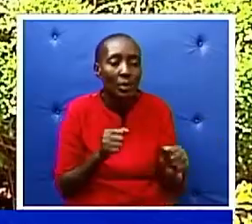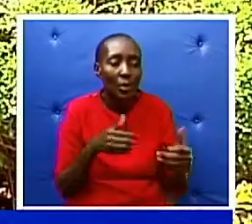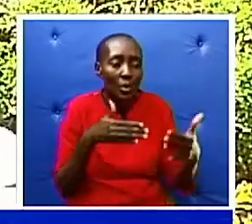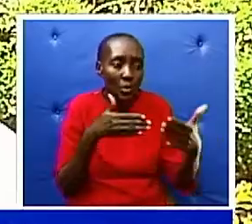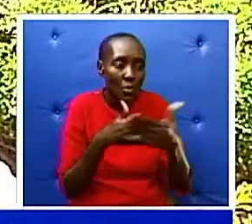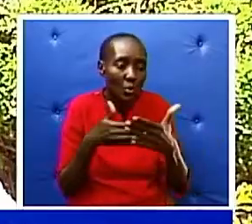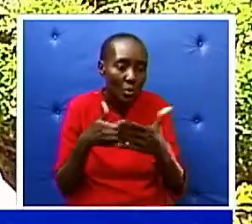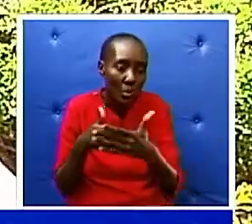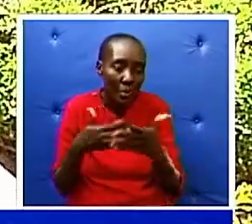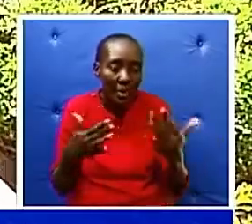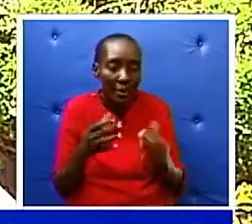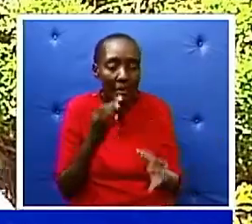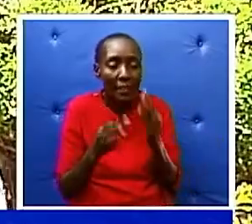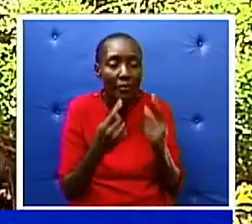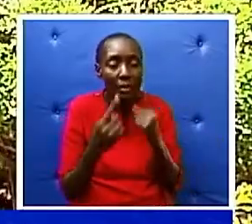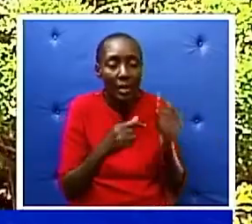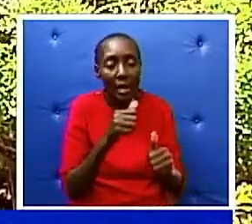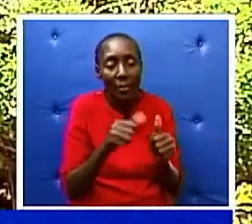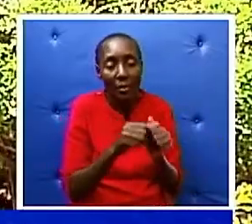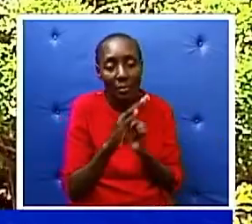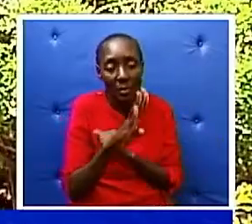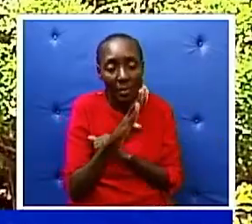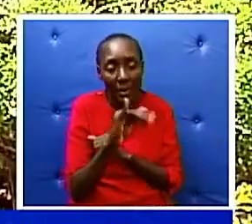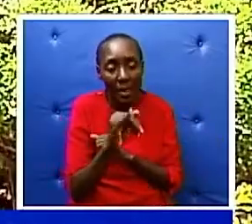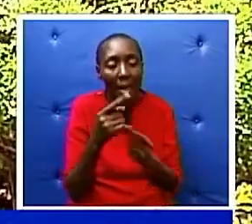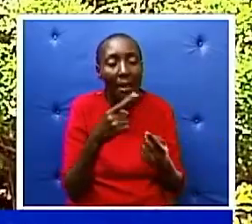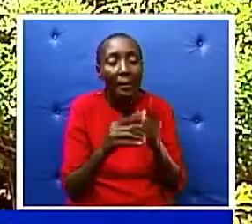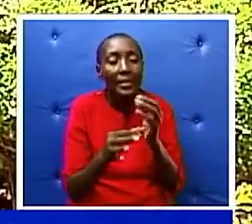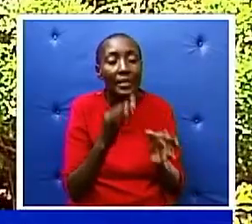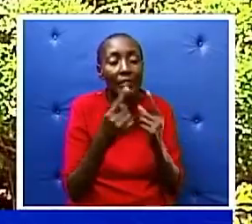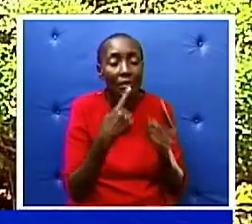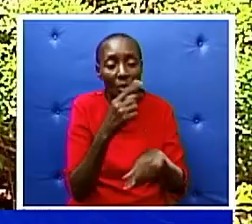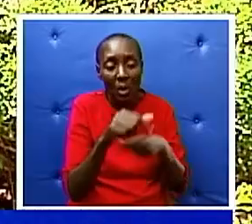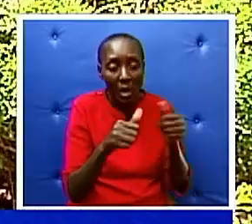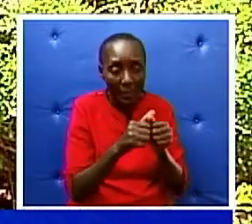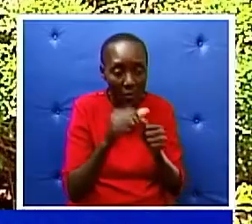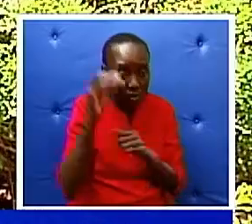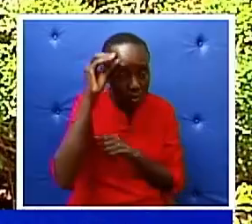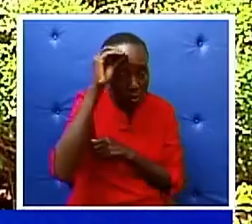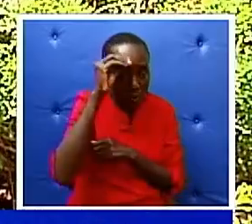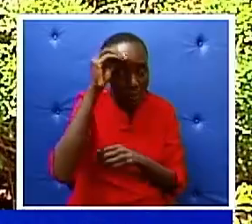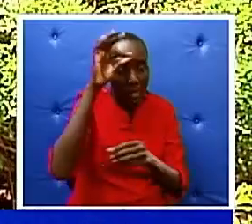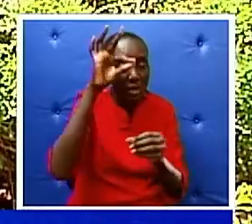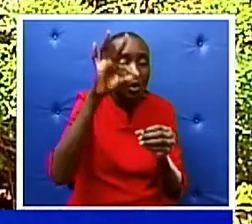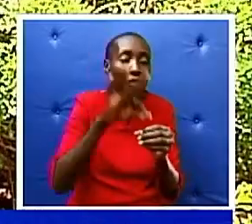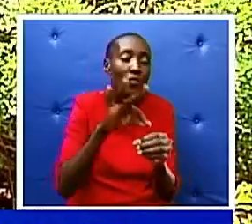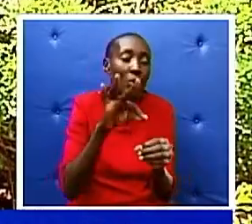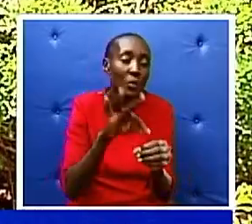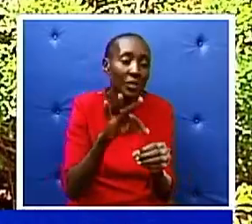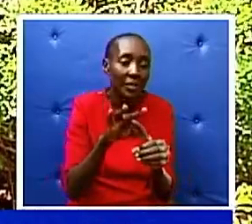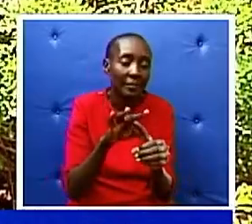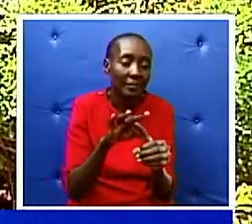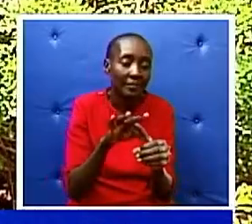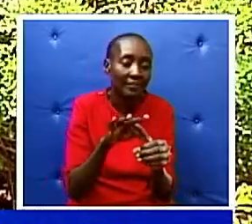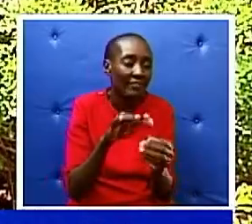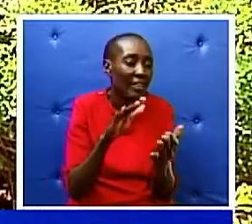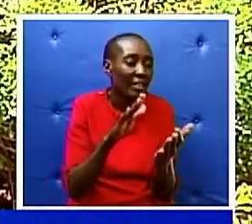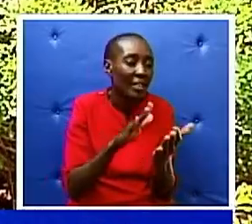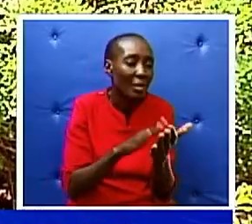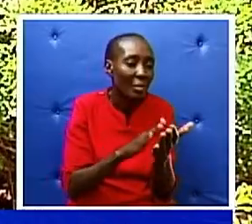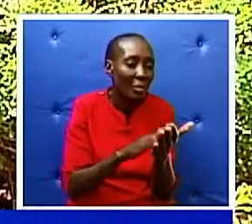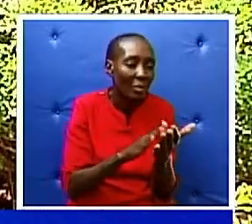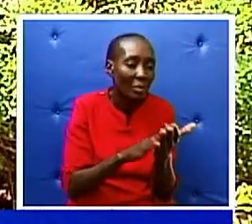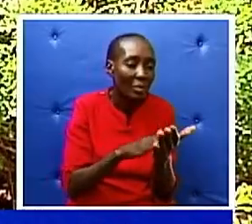if we were talking about BBI. But if we are to talk about a referendum, the bill must have passed through